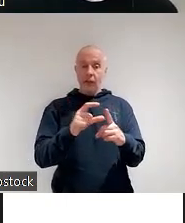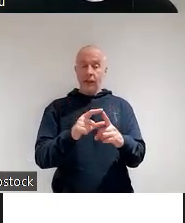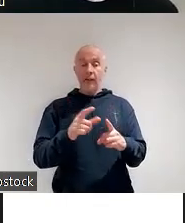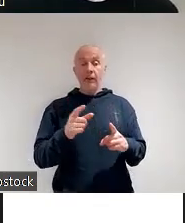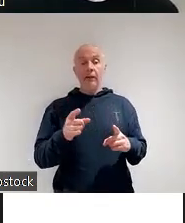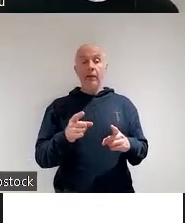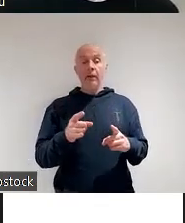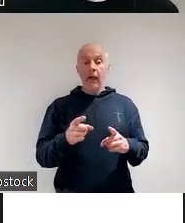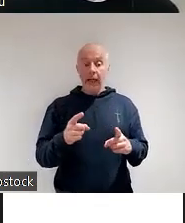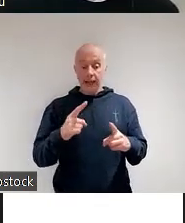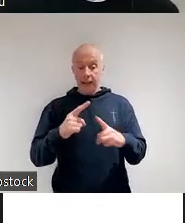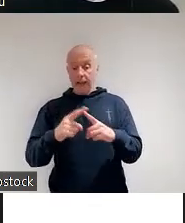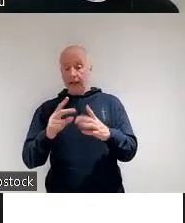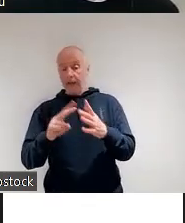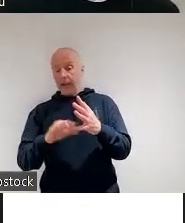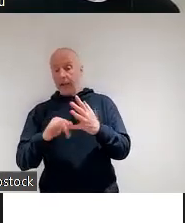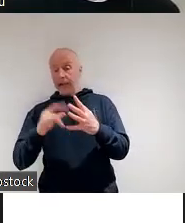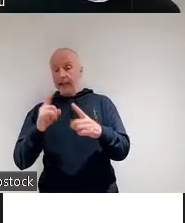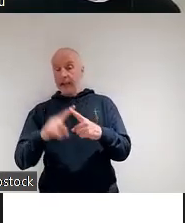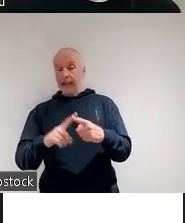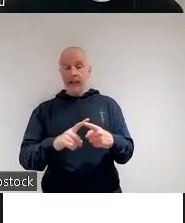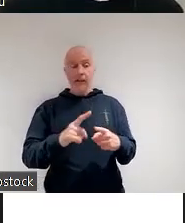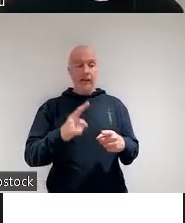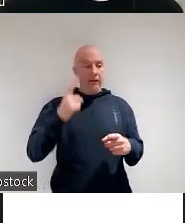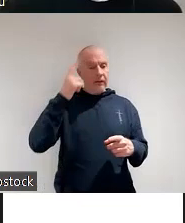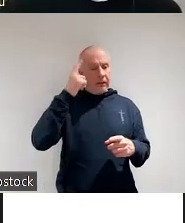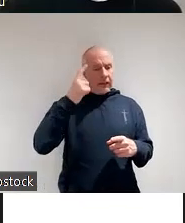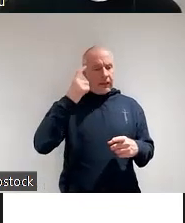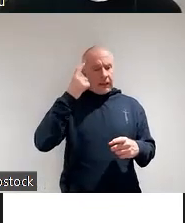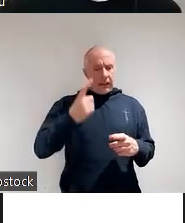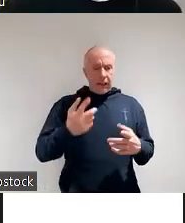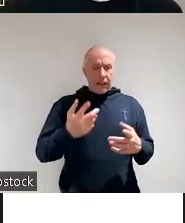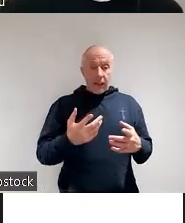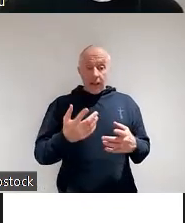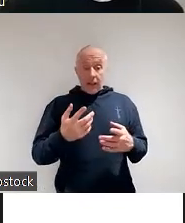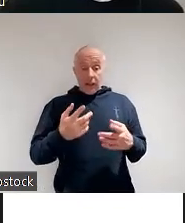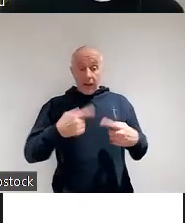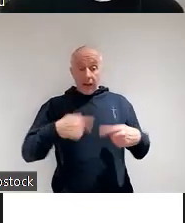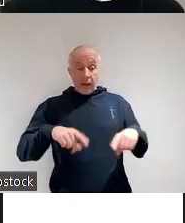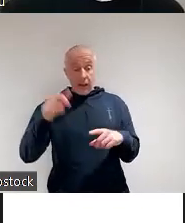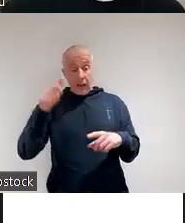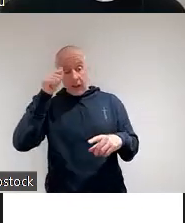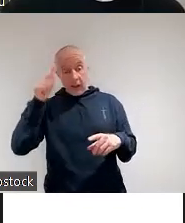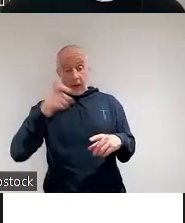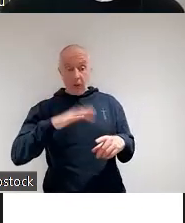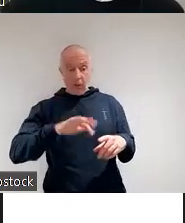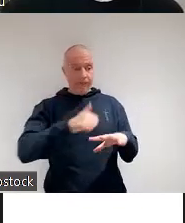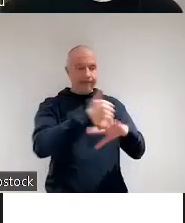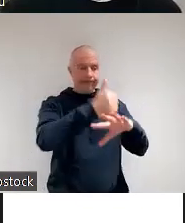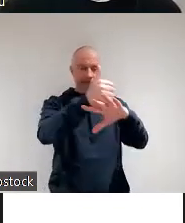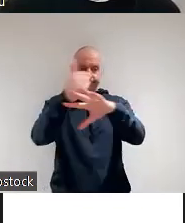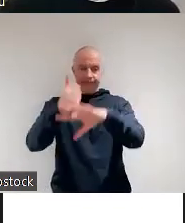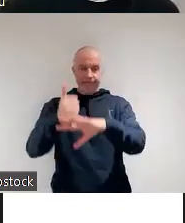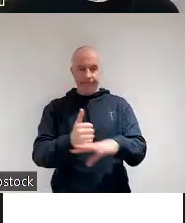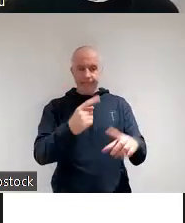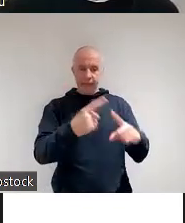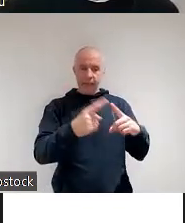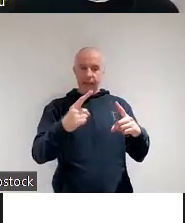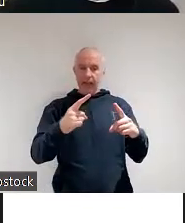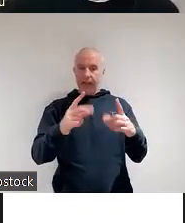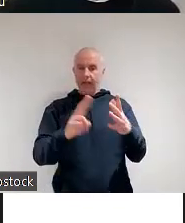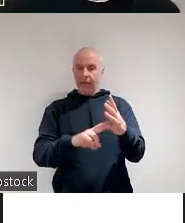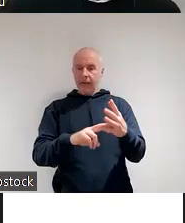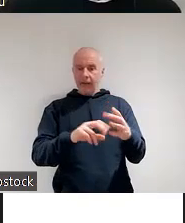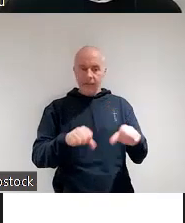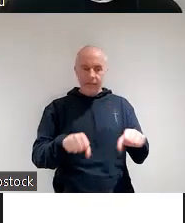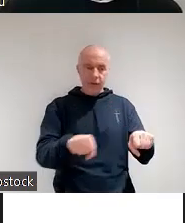EV charger. And then one of the questions might be raised is about, okay, we know that we want to install as many EV chargers as possible because of the range